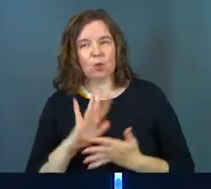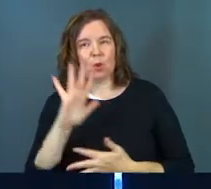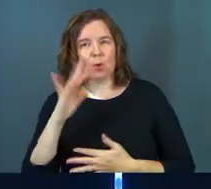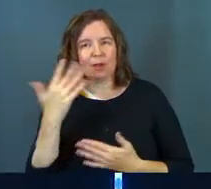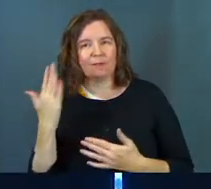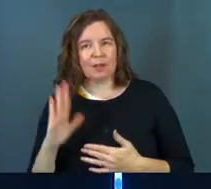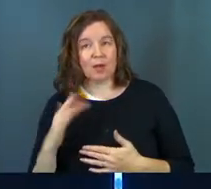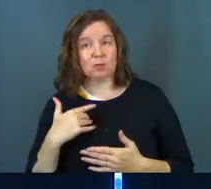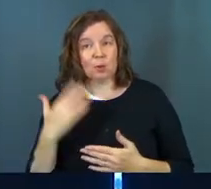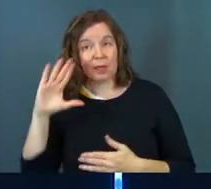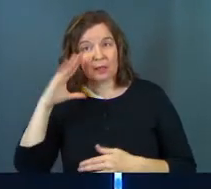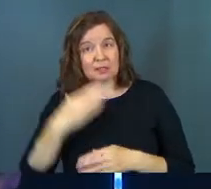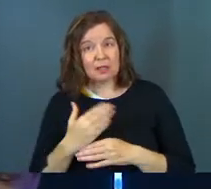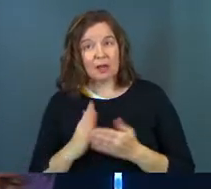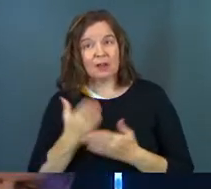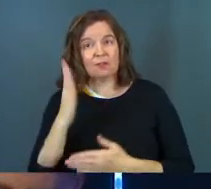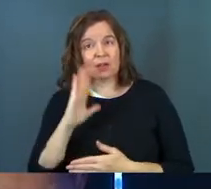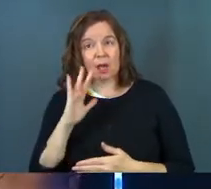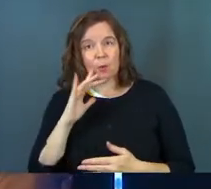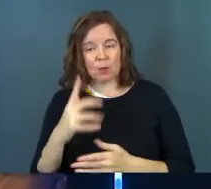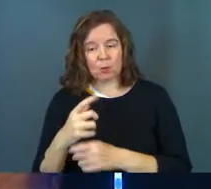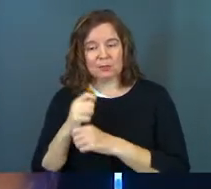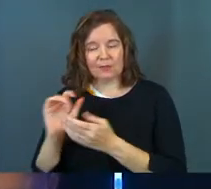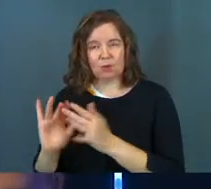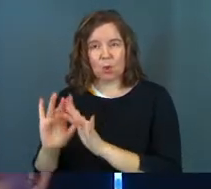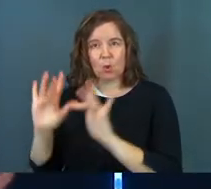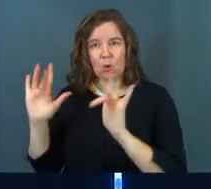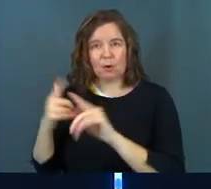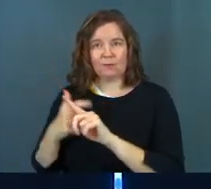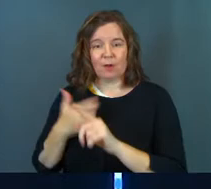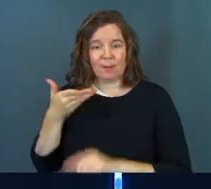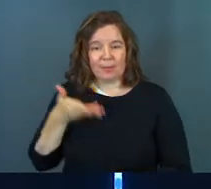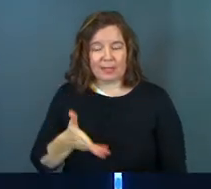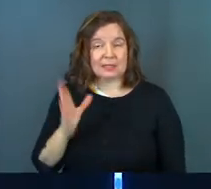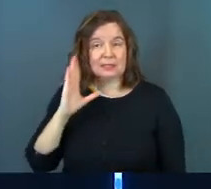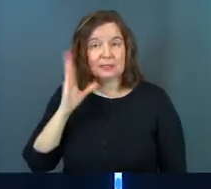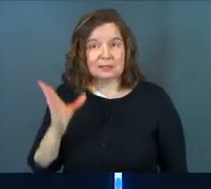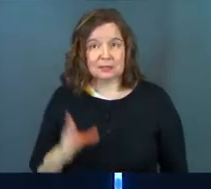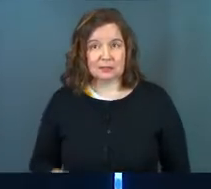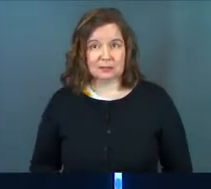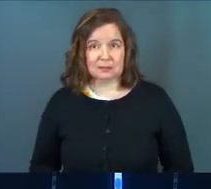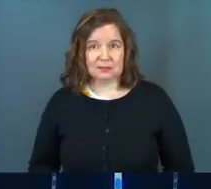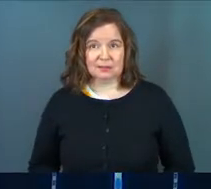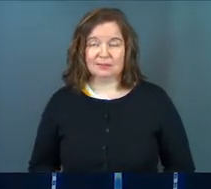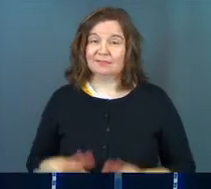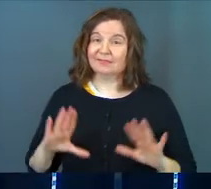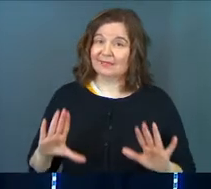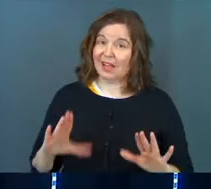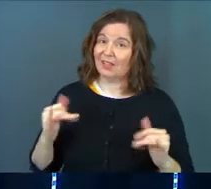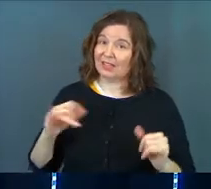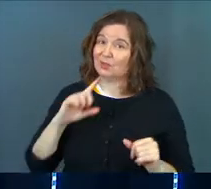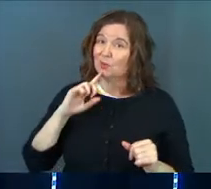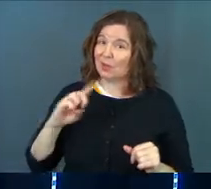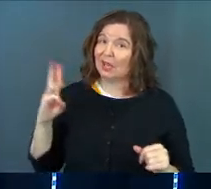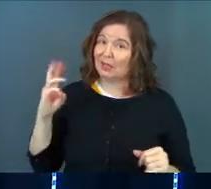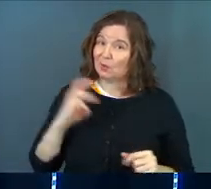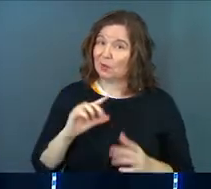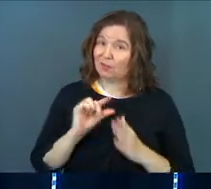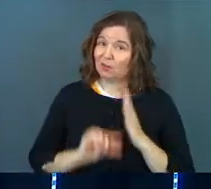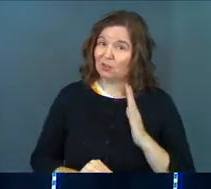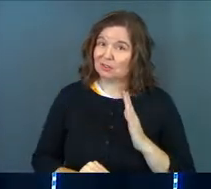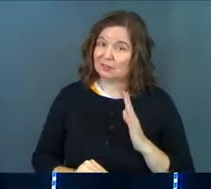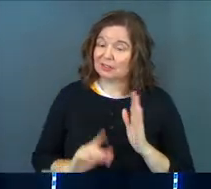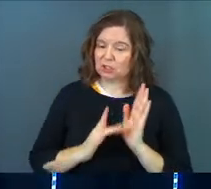glory of God, so that the Son of God will receive glory from this. Now, this is a really weird